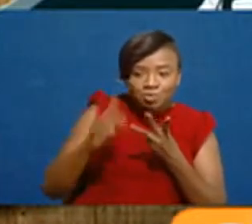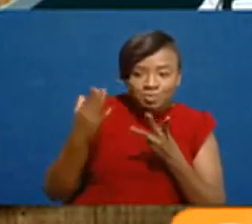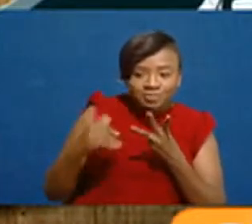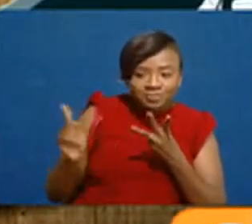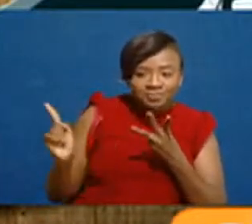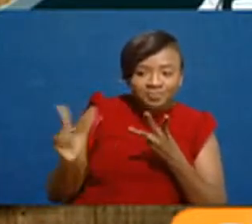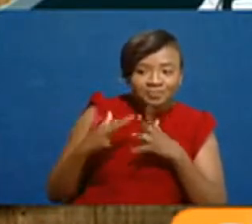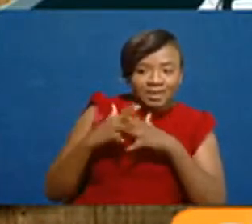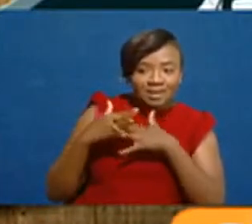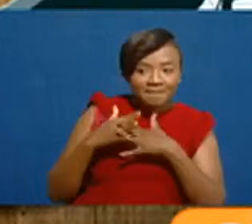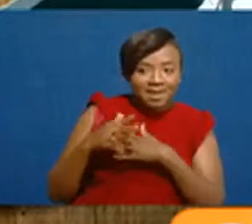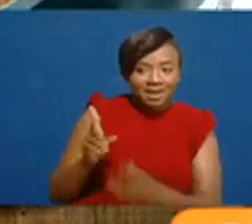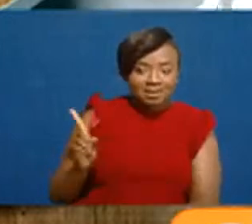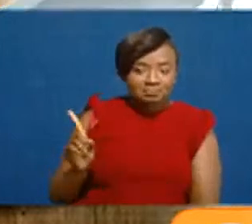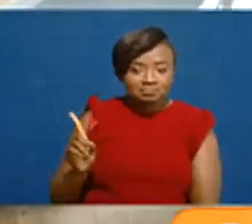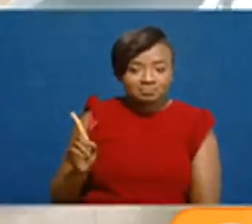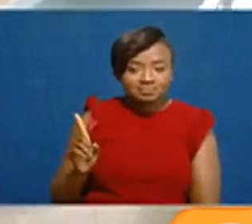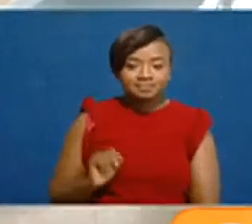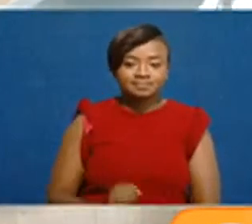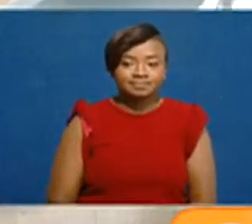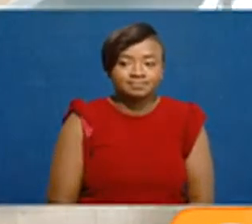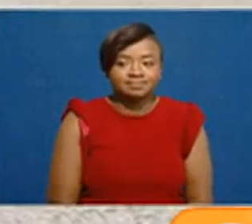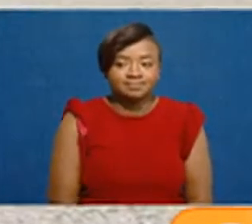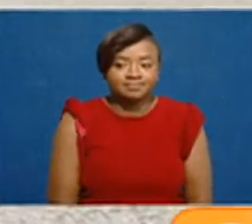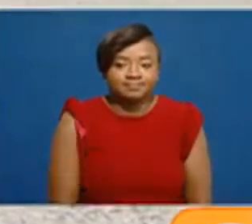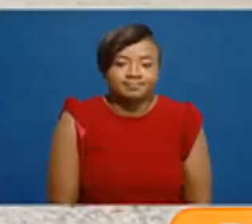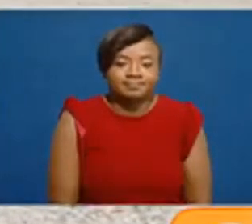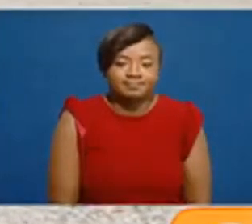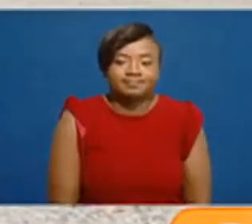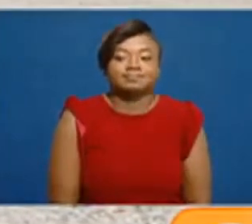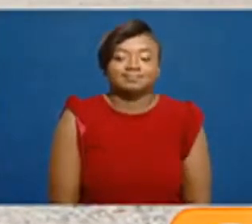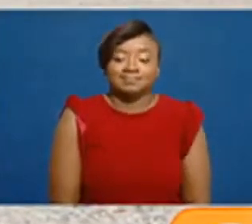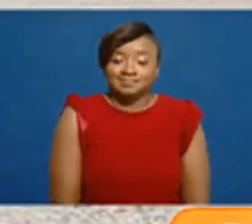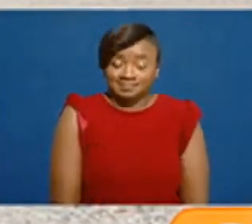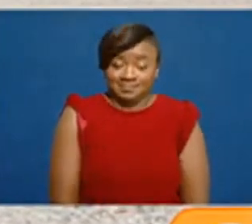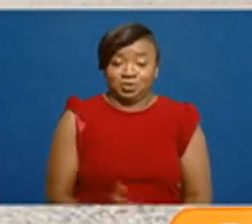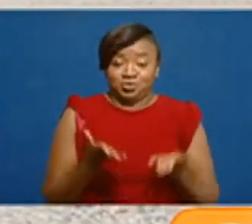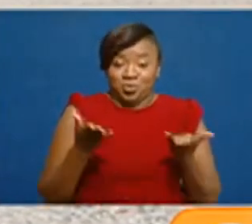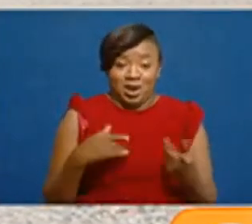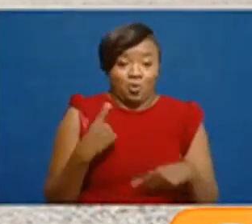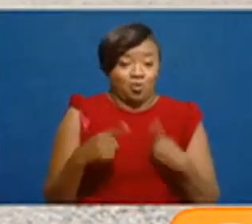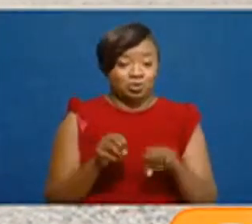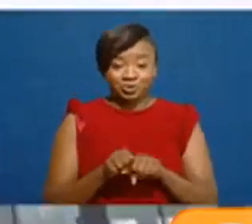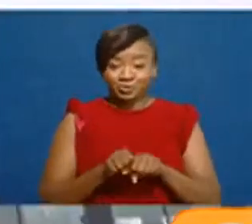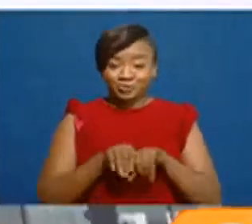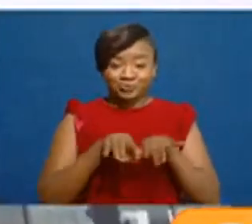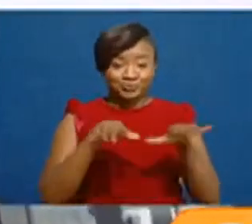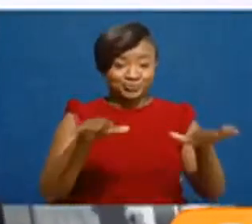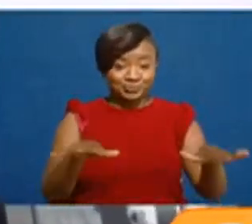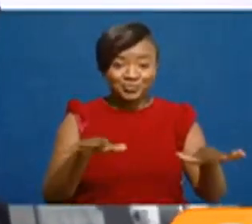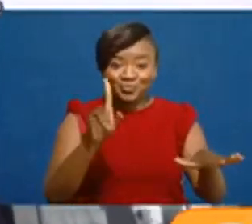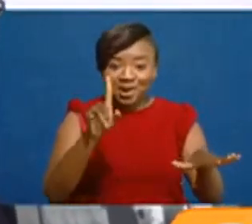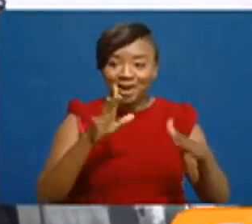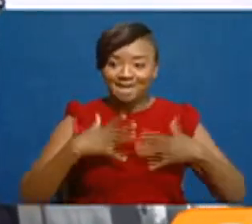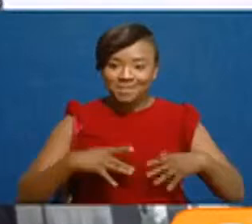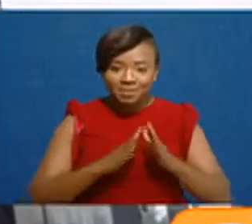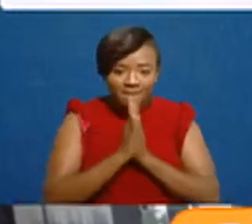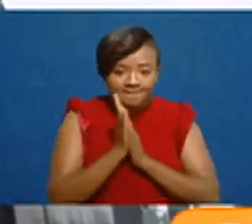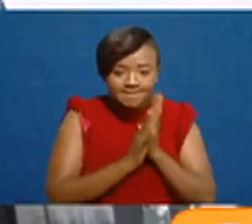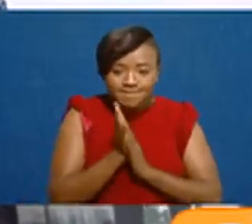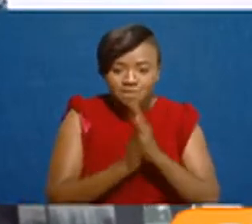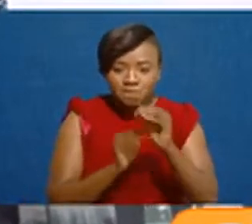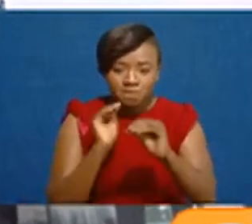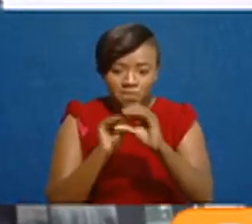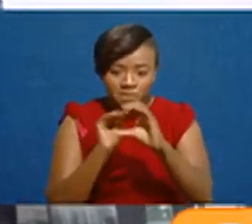1.8 million and 3.2 million units. And as that popularity grows worldwide, investors are hoping that the cost